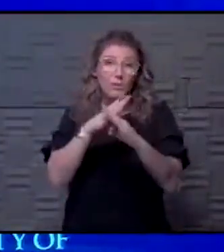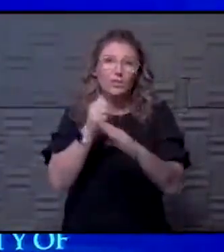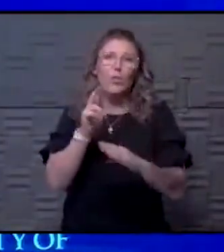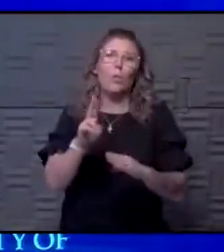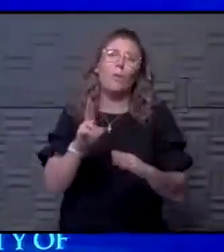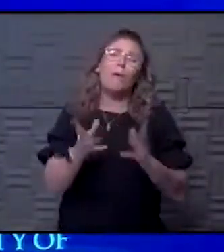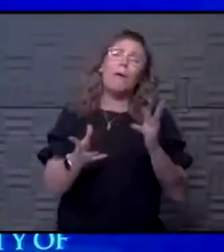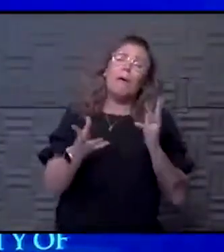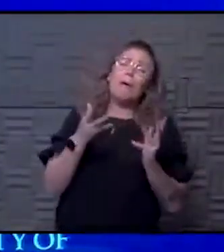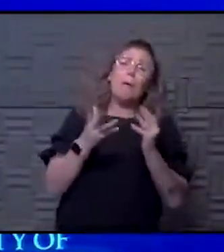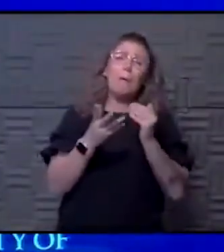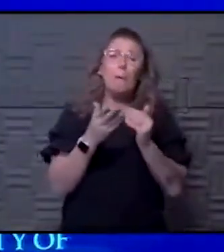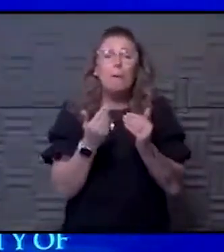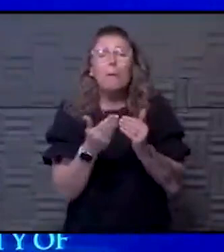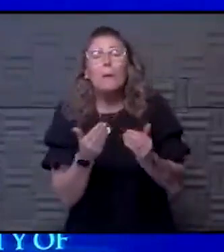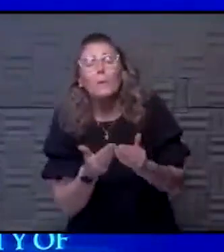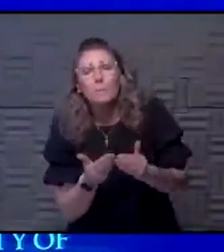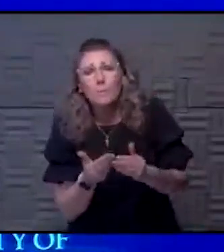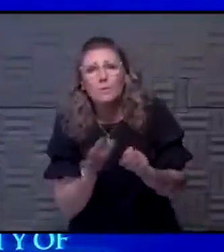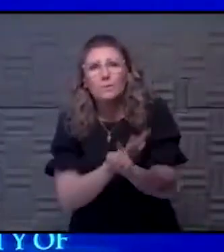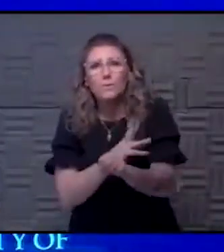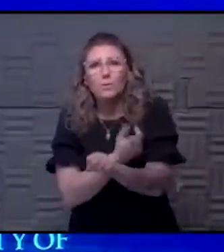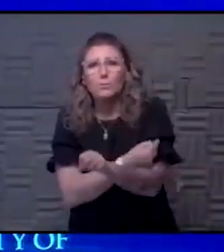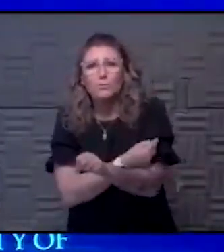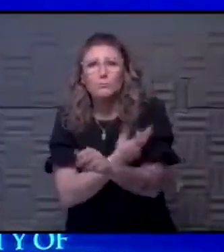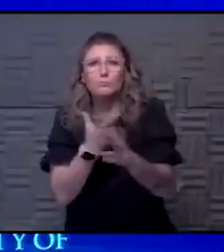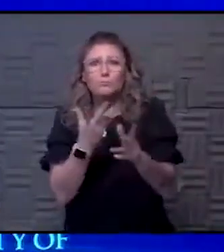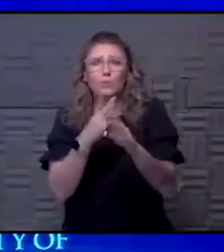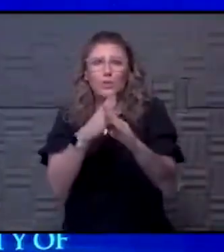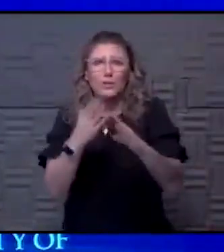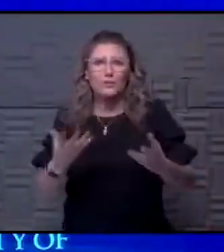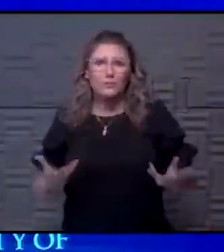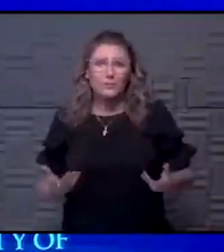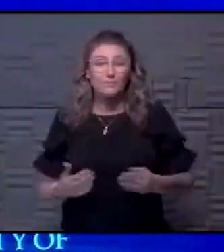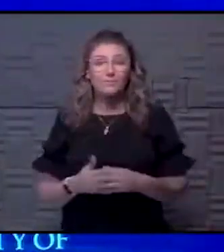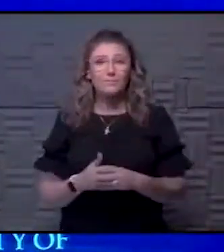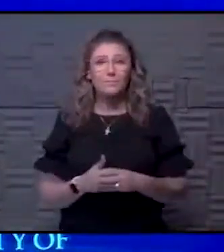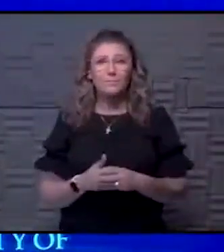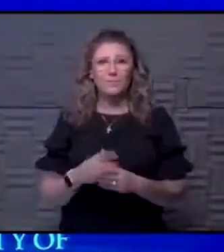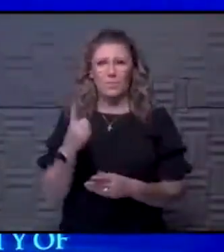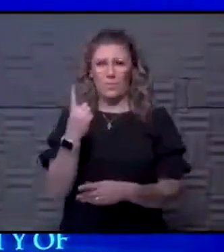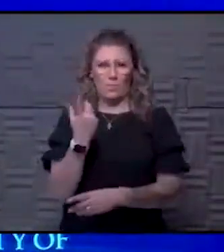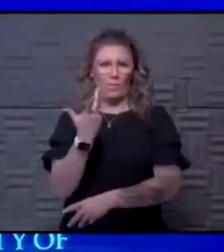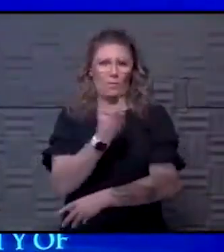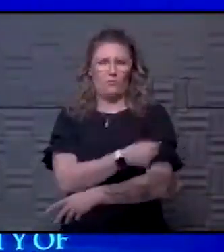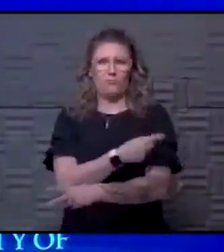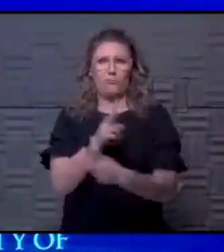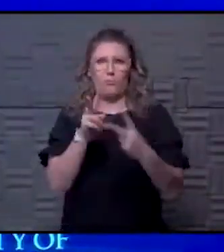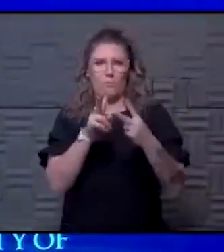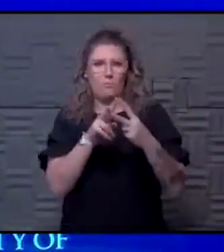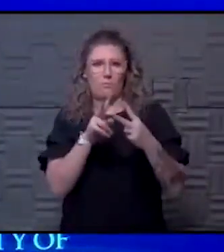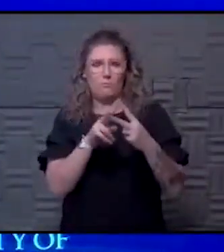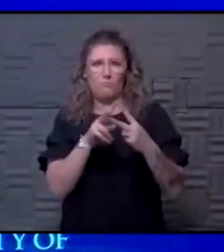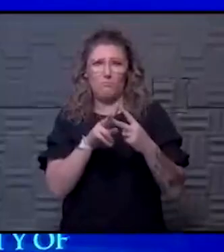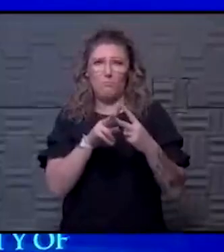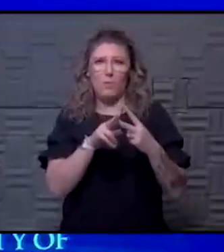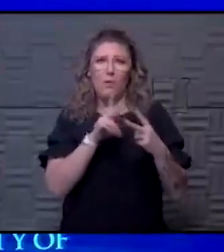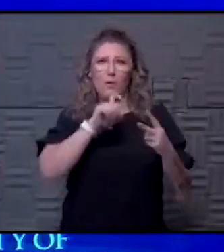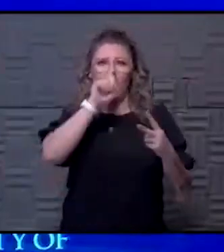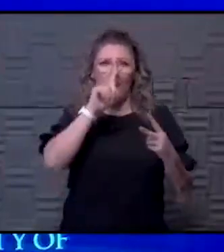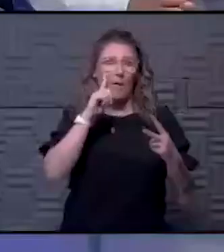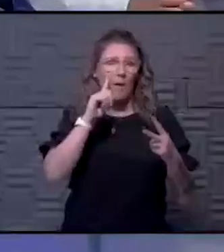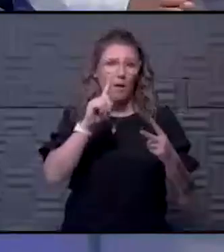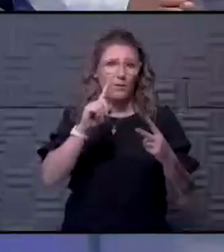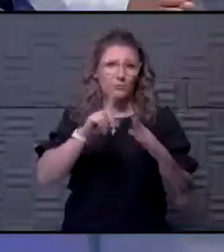complete protection? I'd say take the complete protection. So let's say, what do you think about one-shot regimens for Pfizer or Moderna? Hawk, I'll start with you, then Kat, I'll come